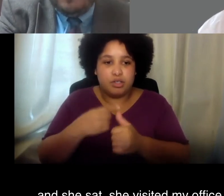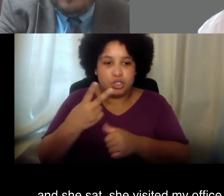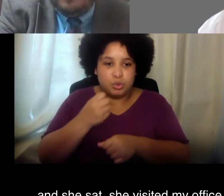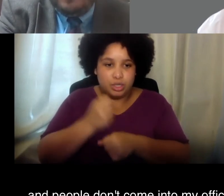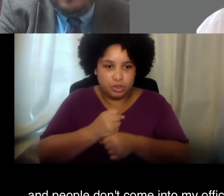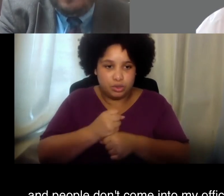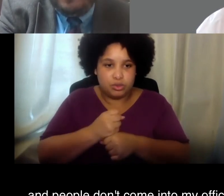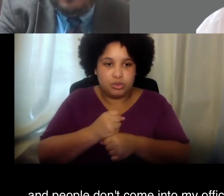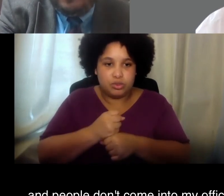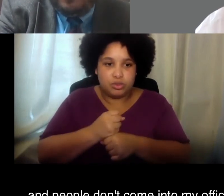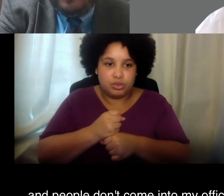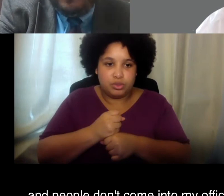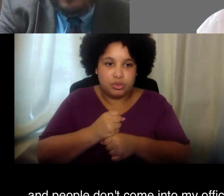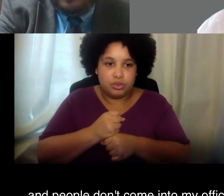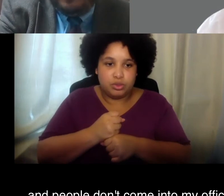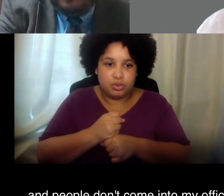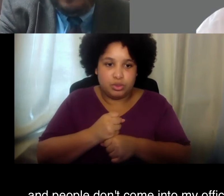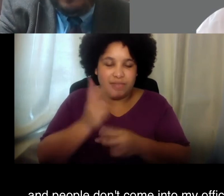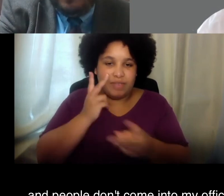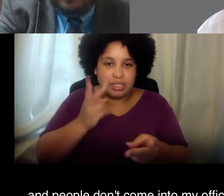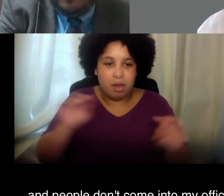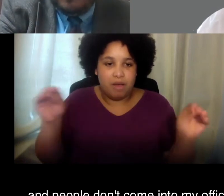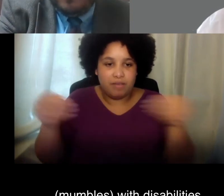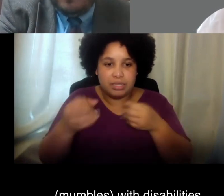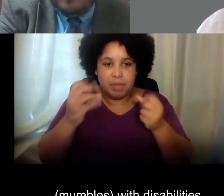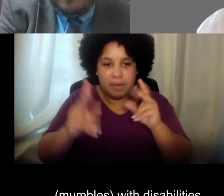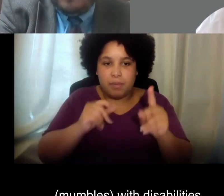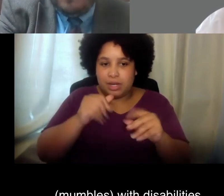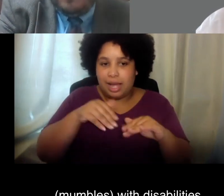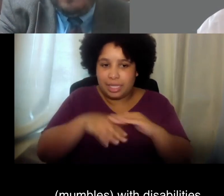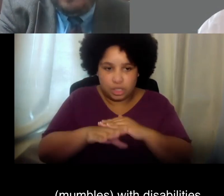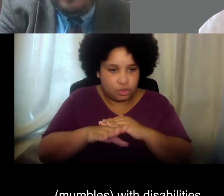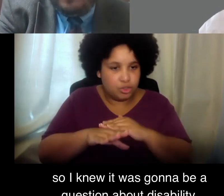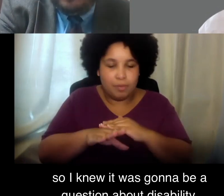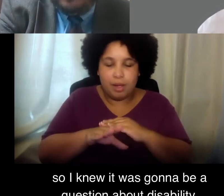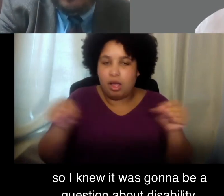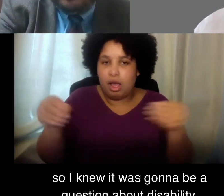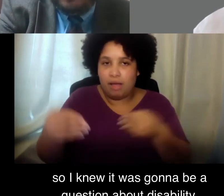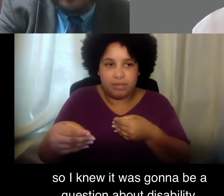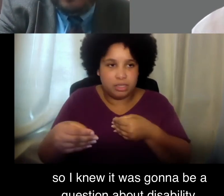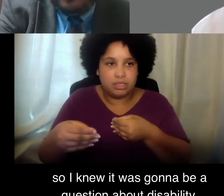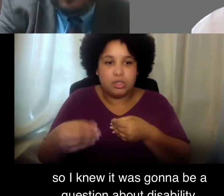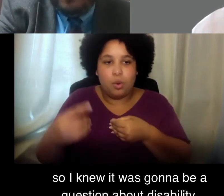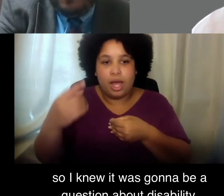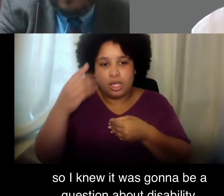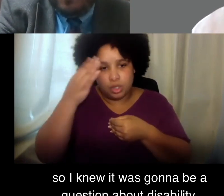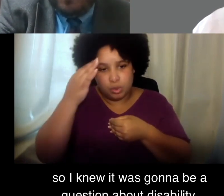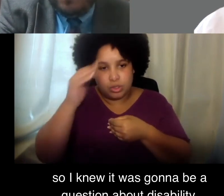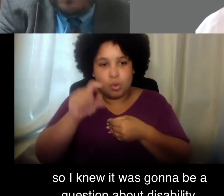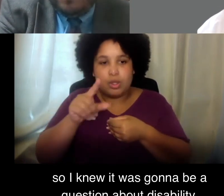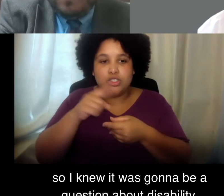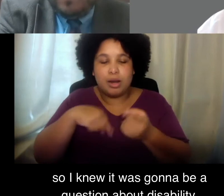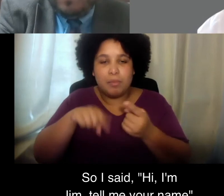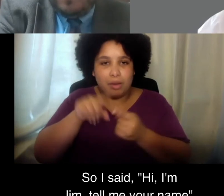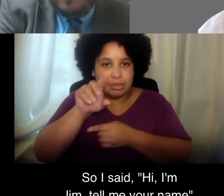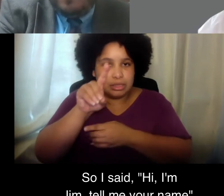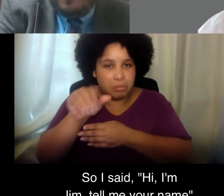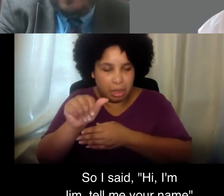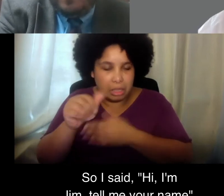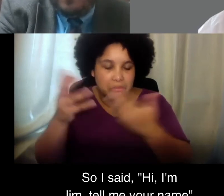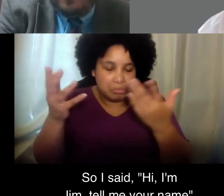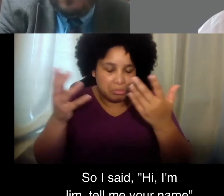my office, and, people don't come into my office unless it has to do with disabilities, right? So I knew it was going to be a question about disabilities.